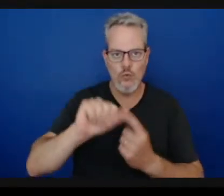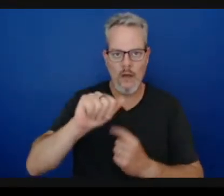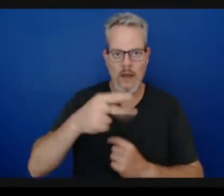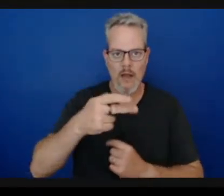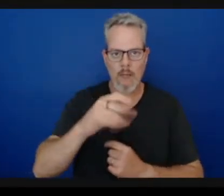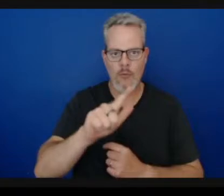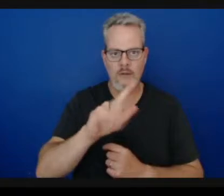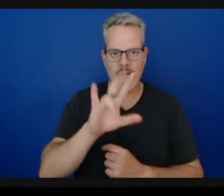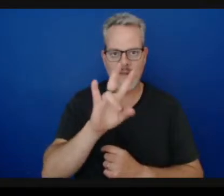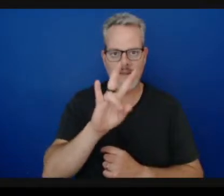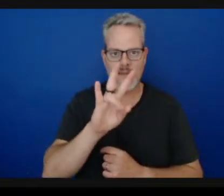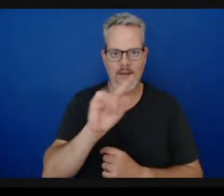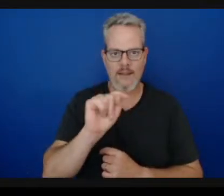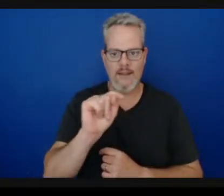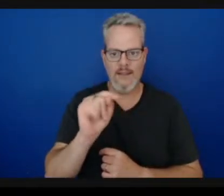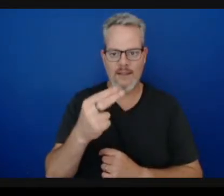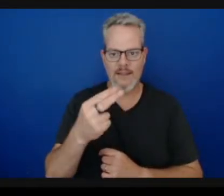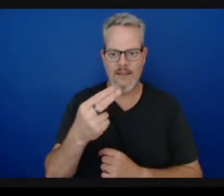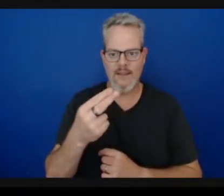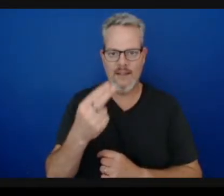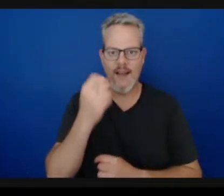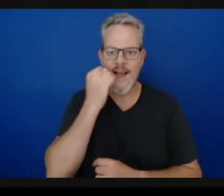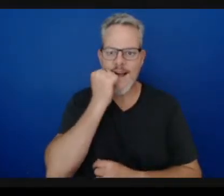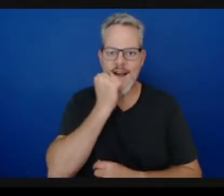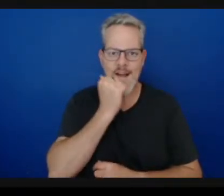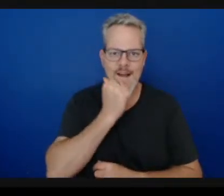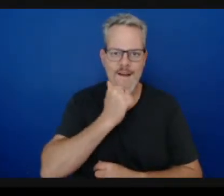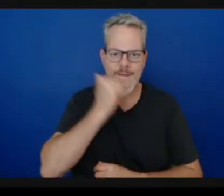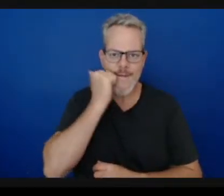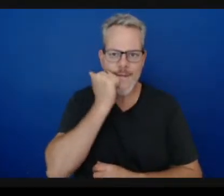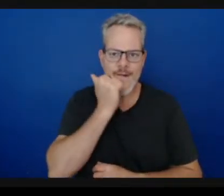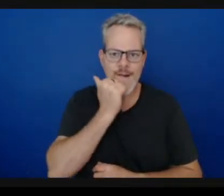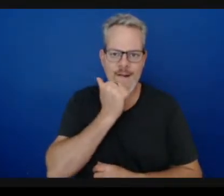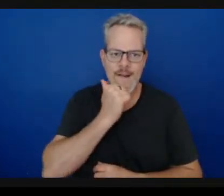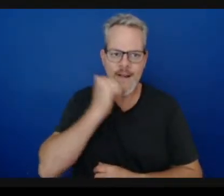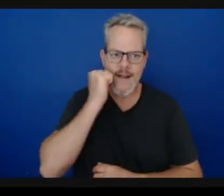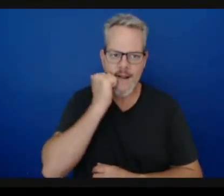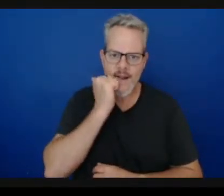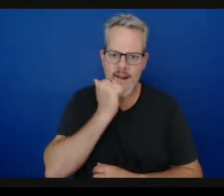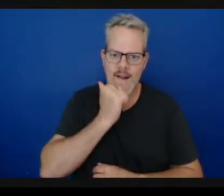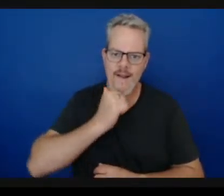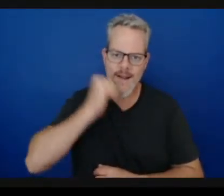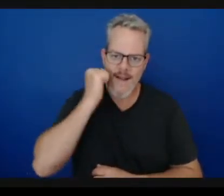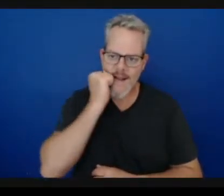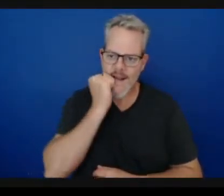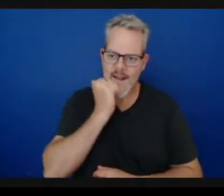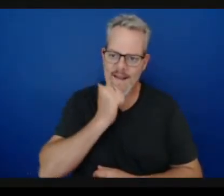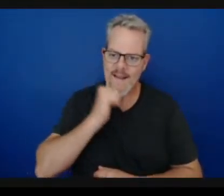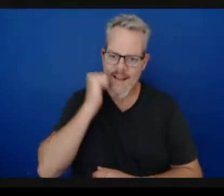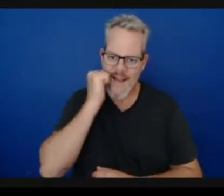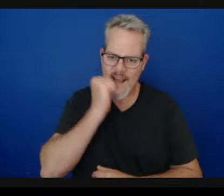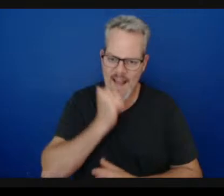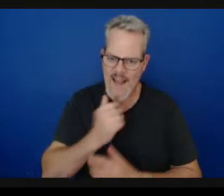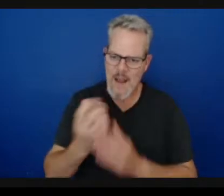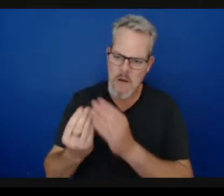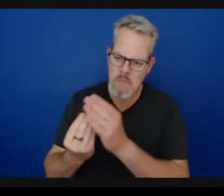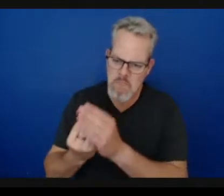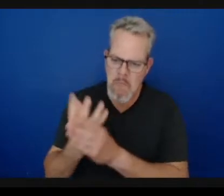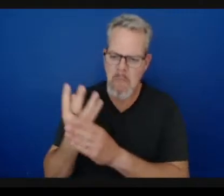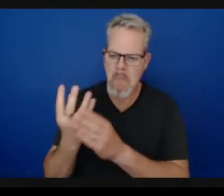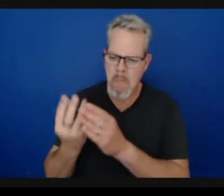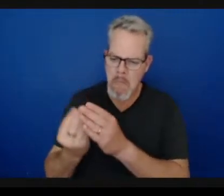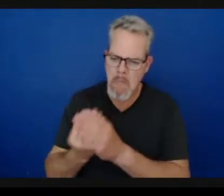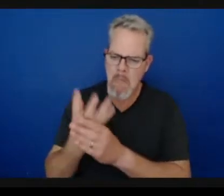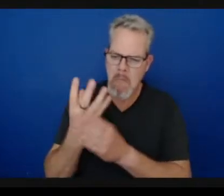Daily and sometimes continuous flows occurred during this period, with much of Kamaili being covered up to depths of about